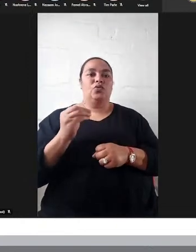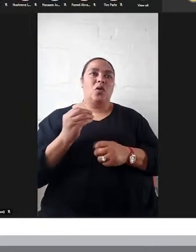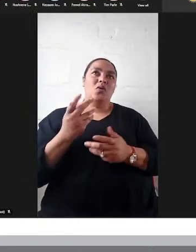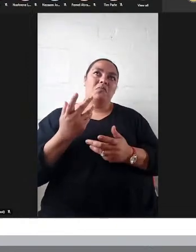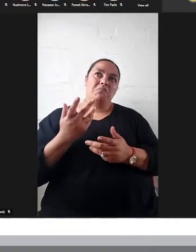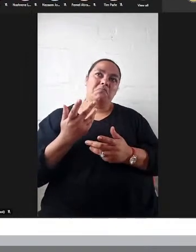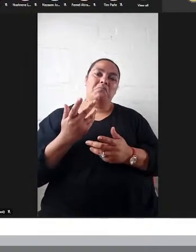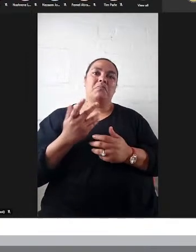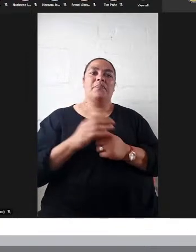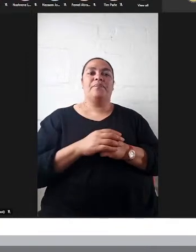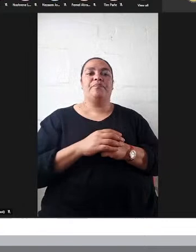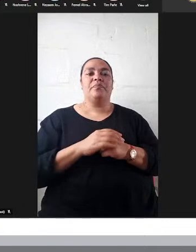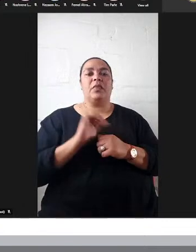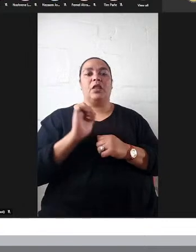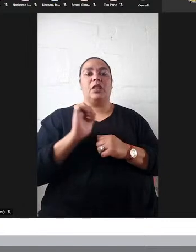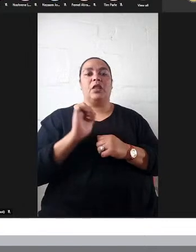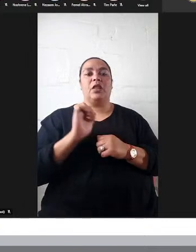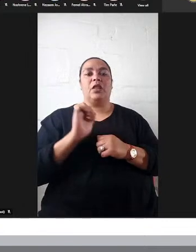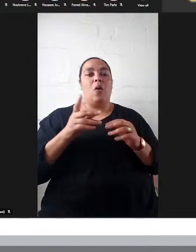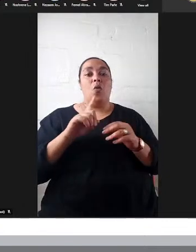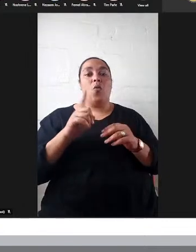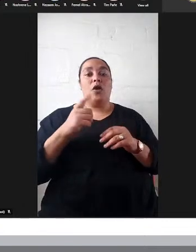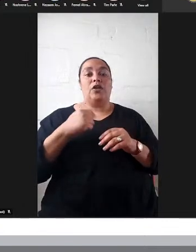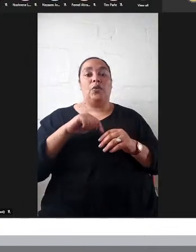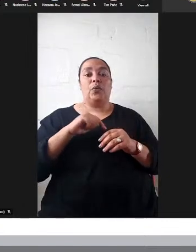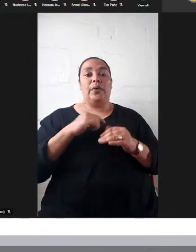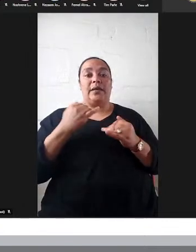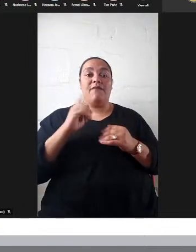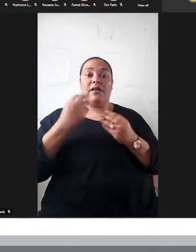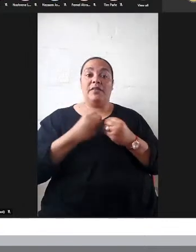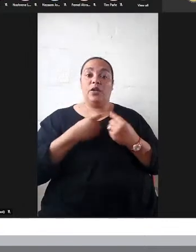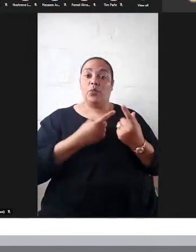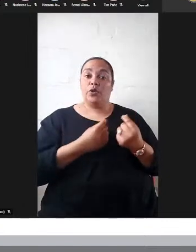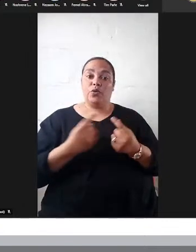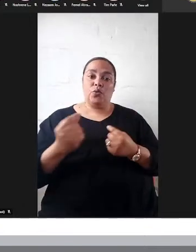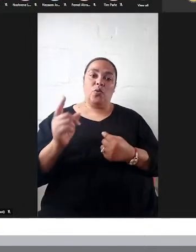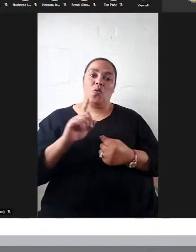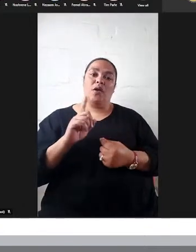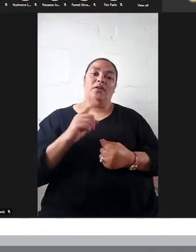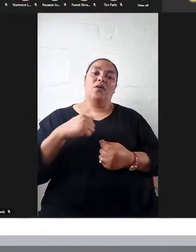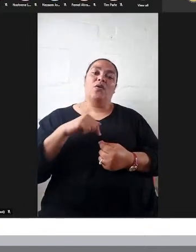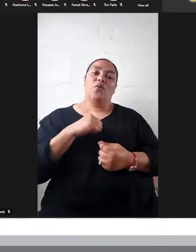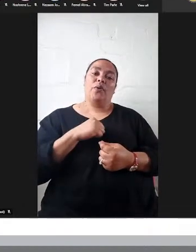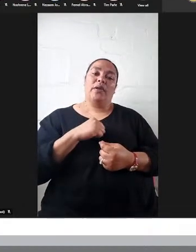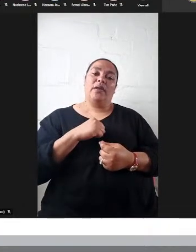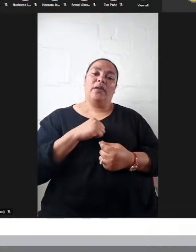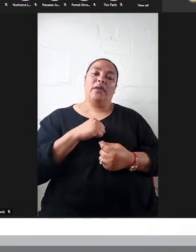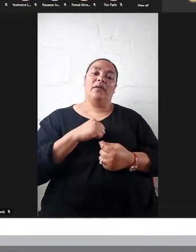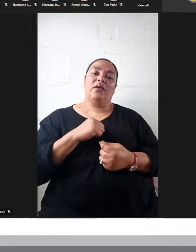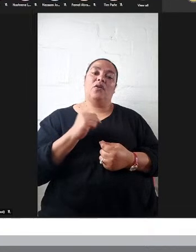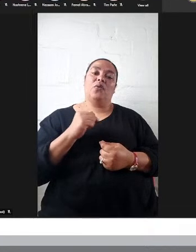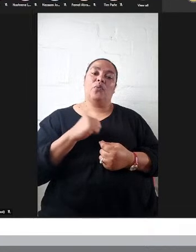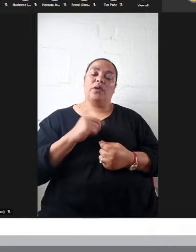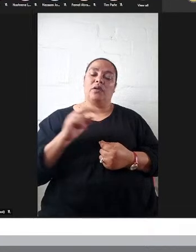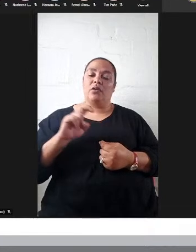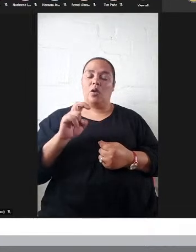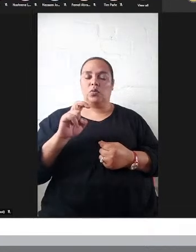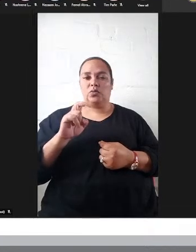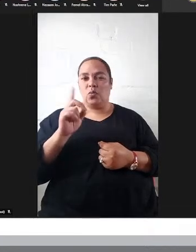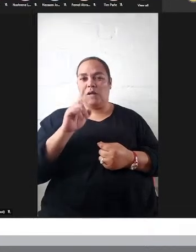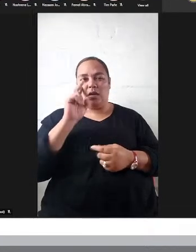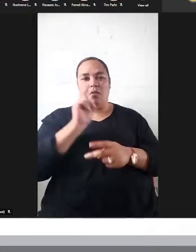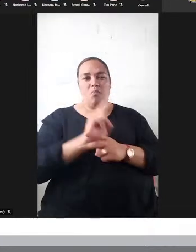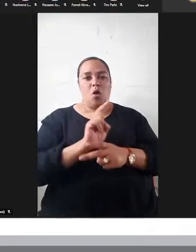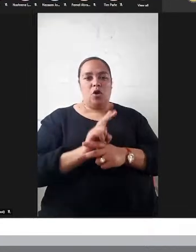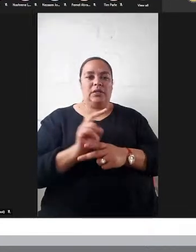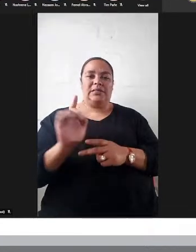So the measures that we are, so the first thing we do obviously is we closely monitor our situation